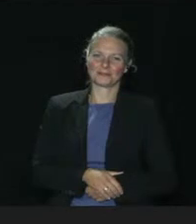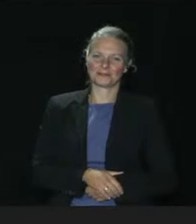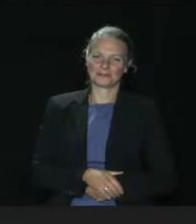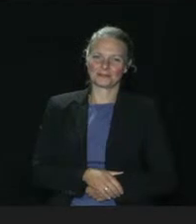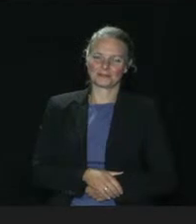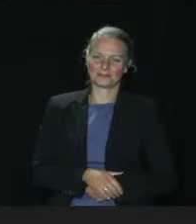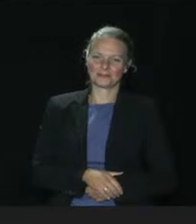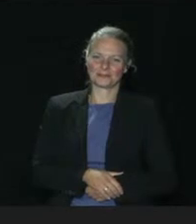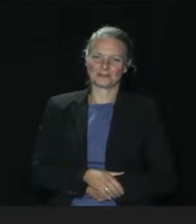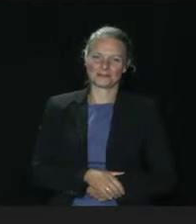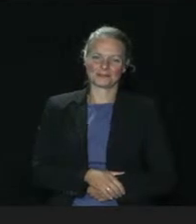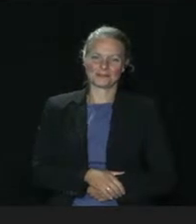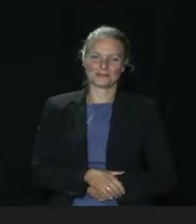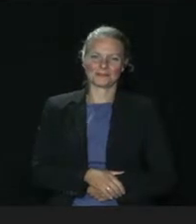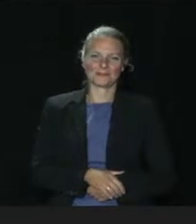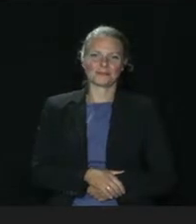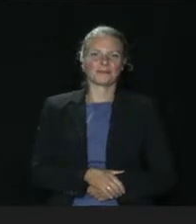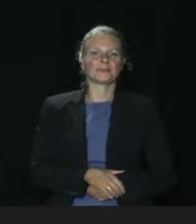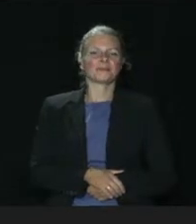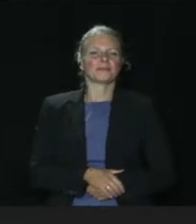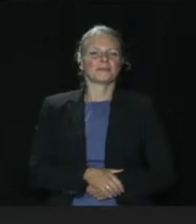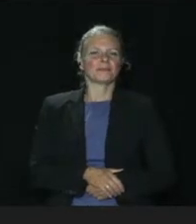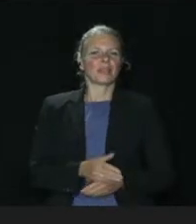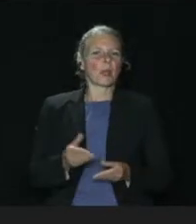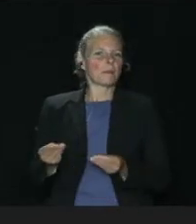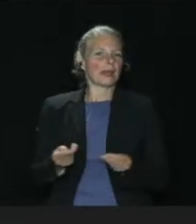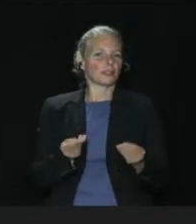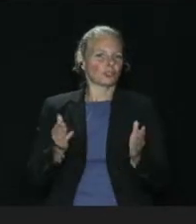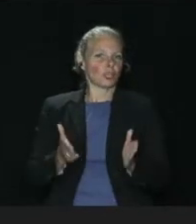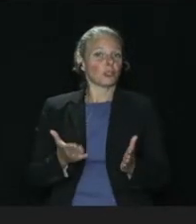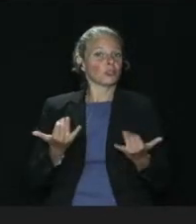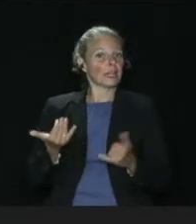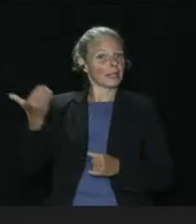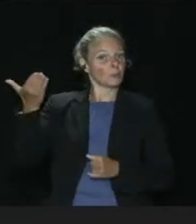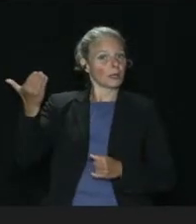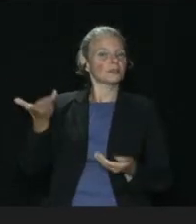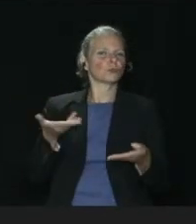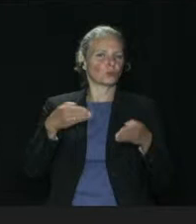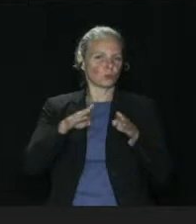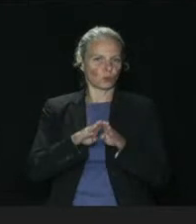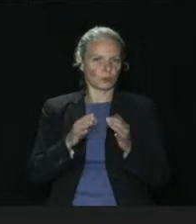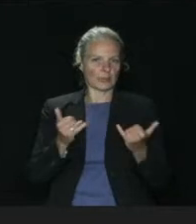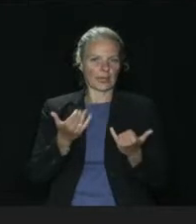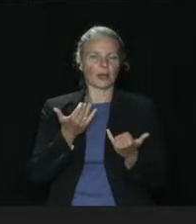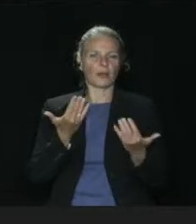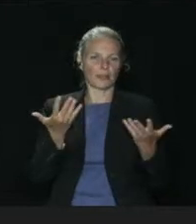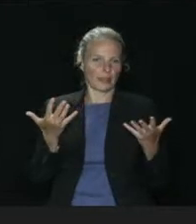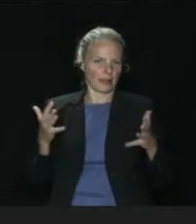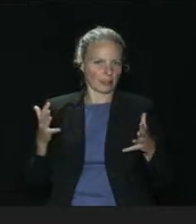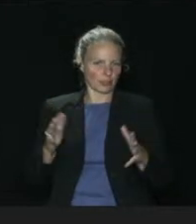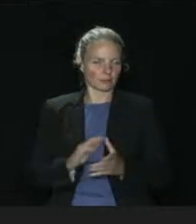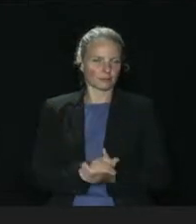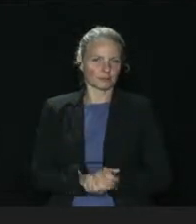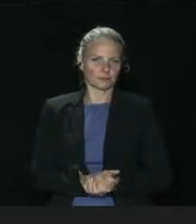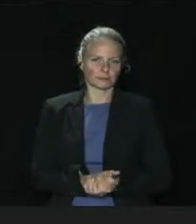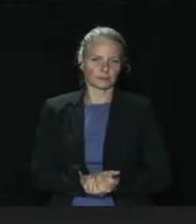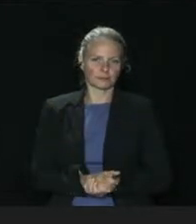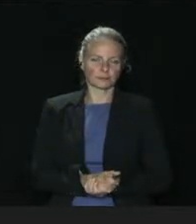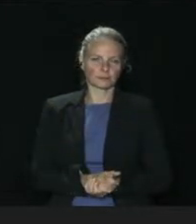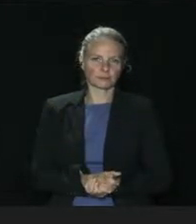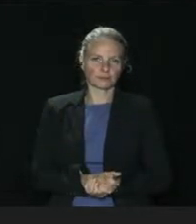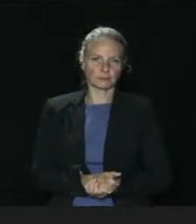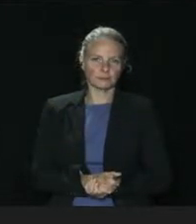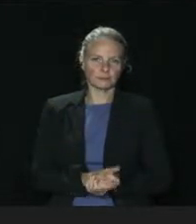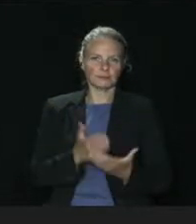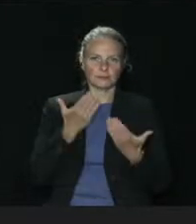Thank you, Dr. Tam. That will be all for today's news conference. C'est ce qui met fin à la conférence de presse pour aujourd'hui.